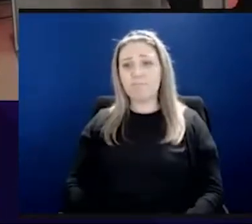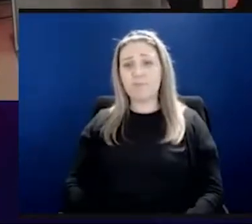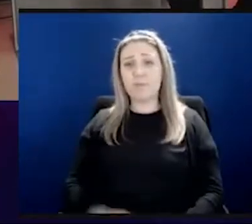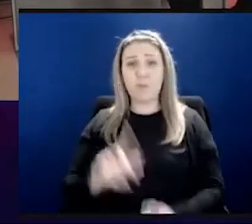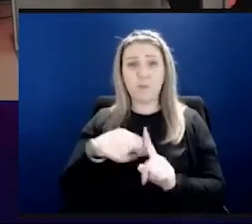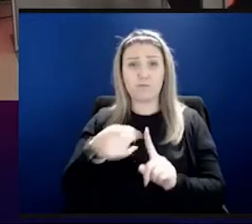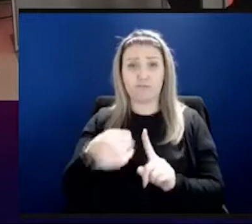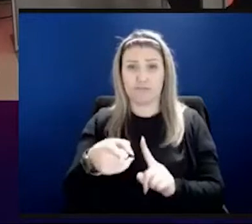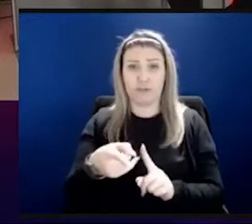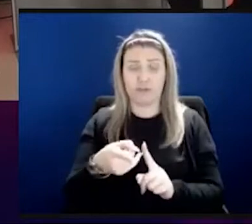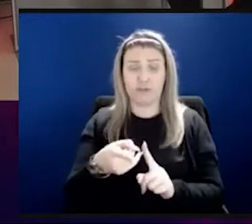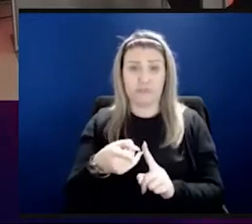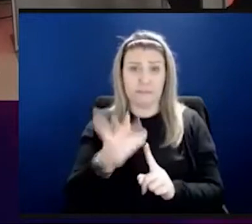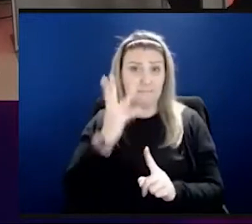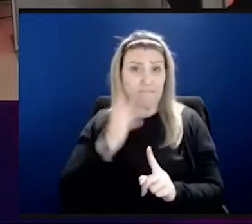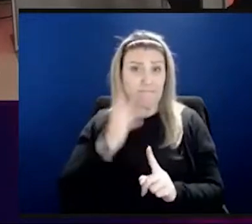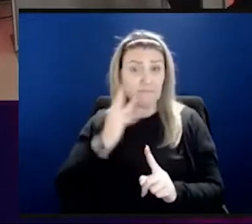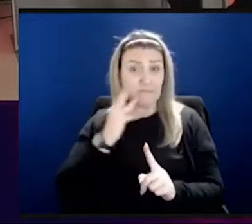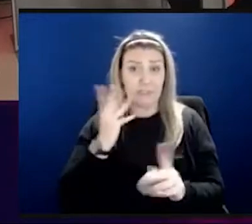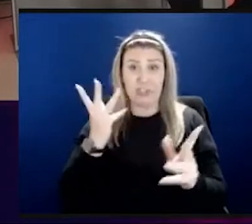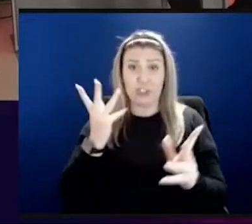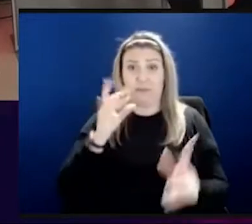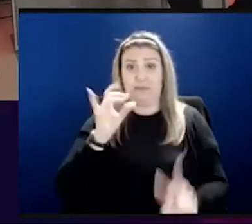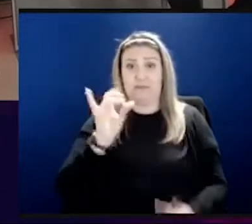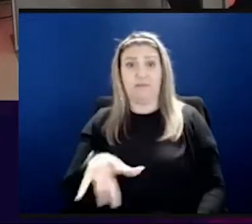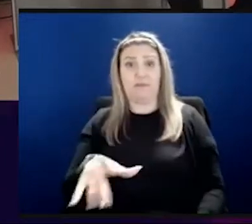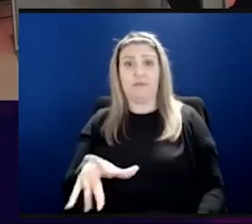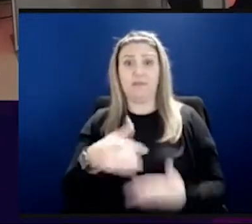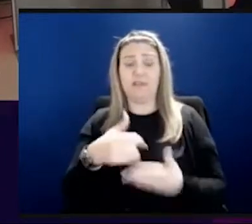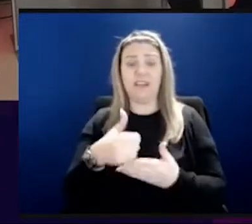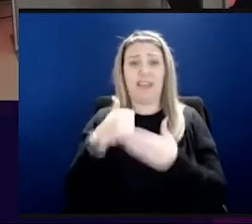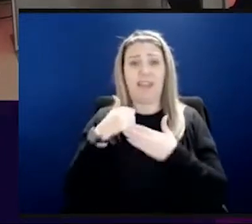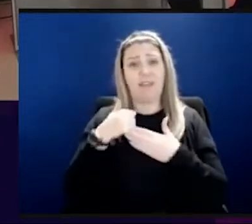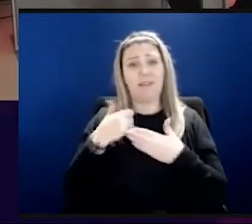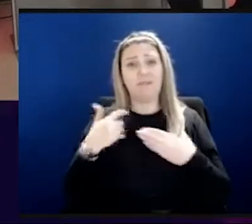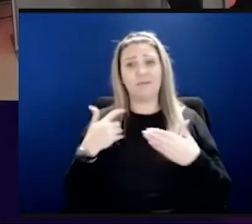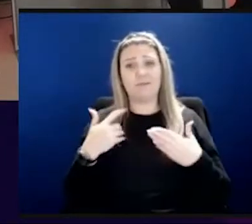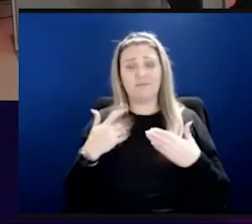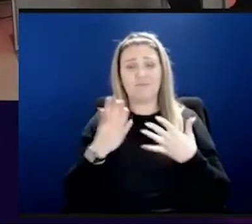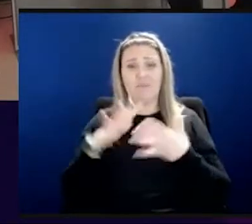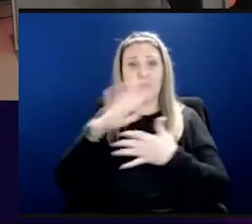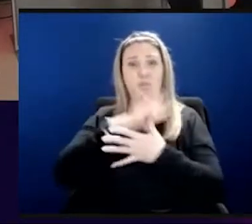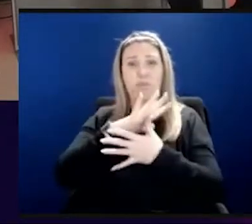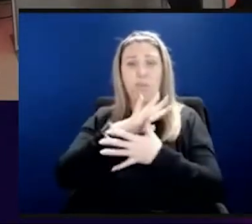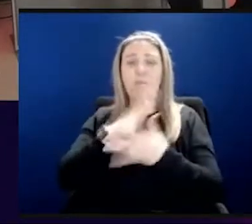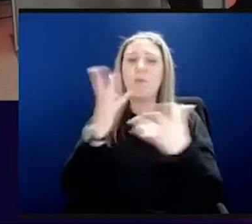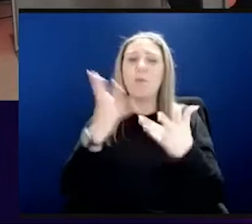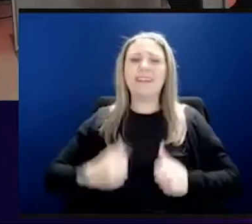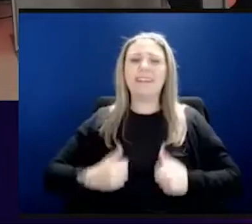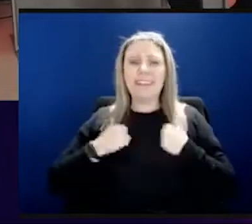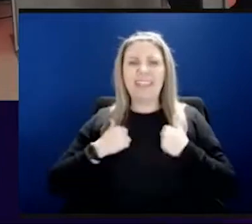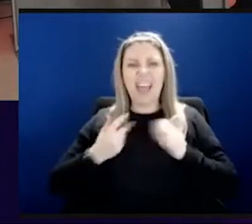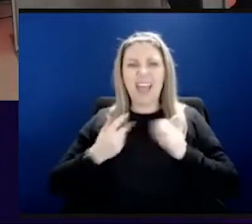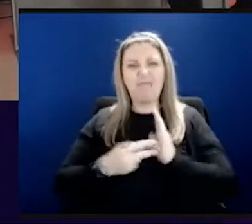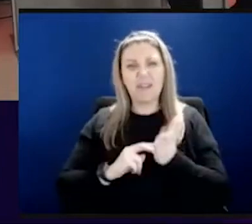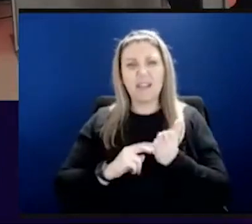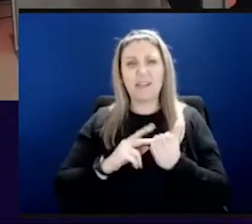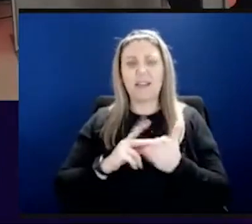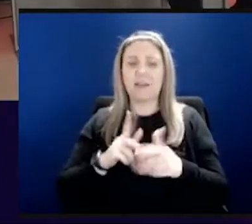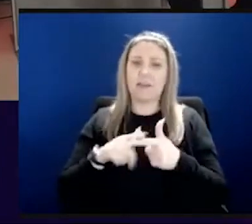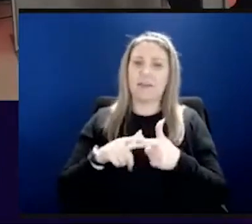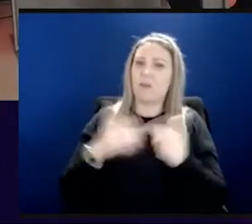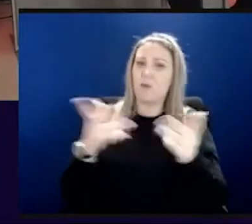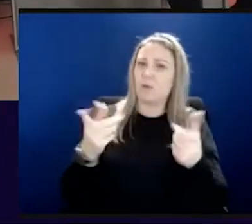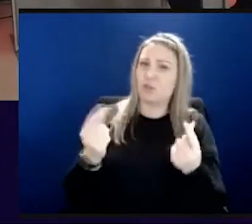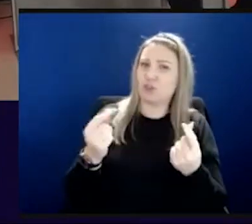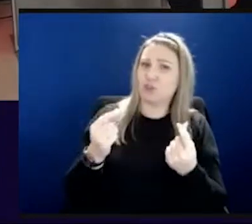experience, it helps you really prioritize what is life and what are you going to do and leave behind, because really during that